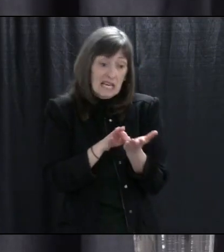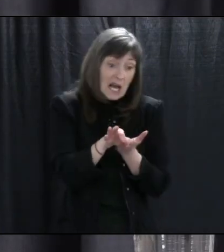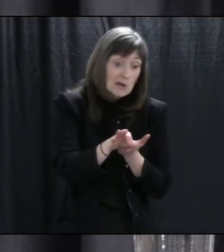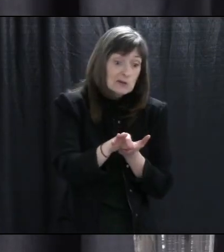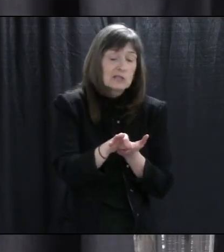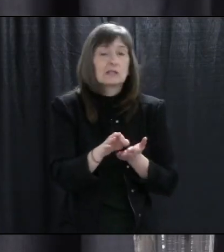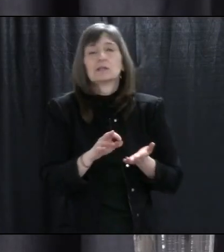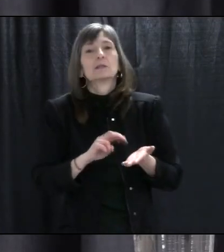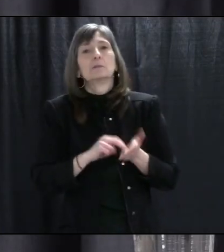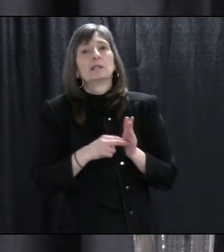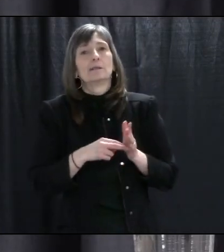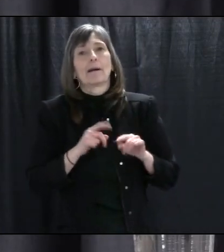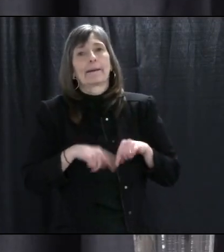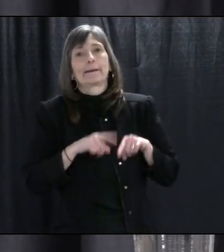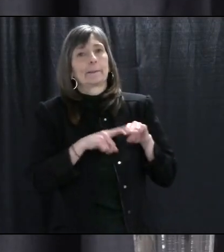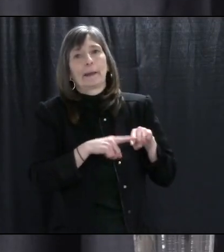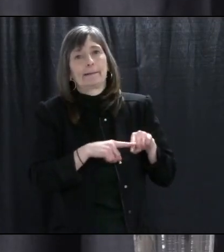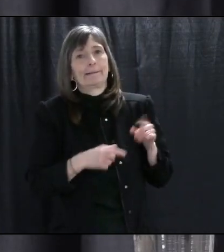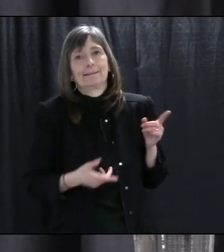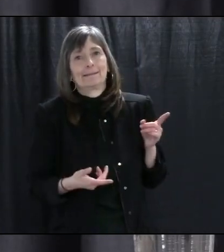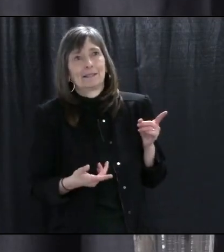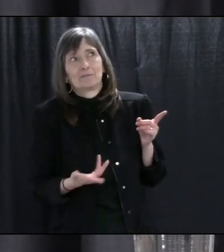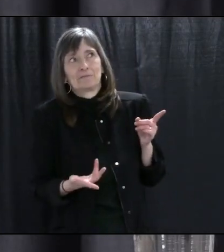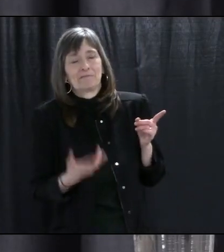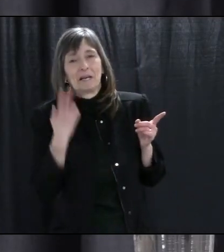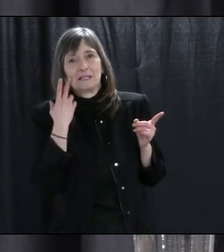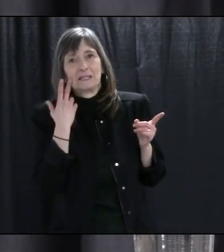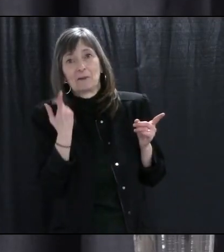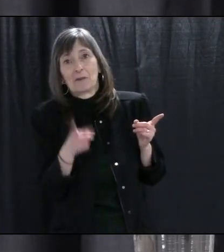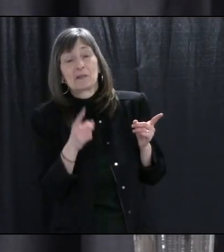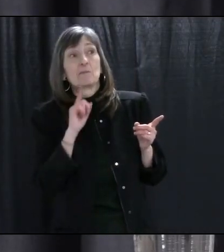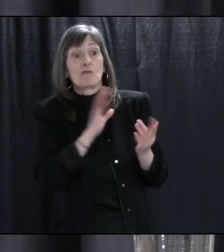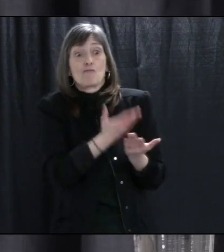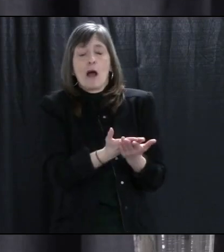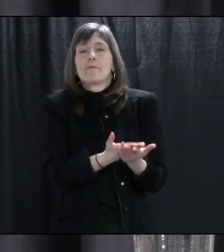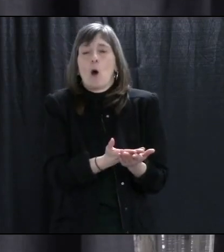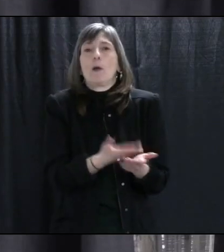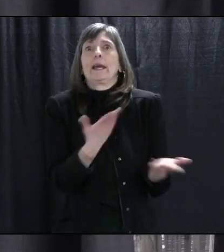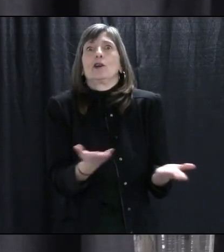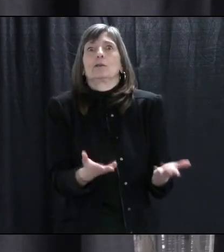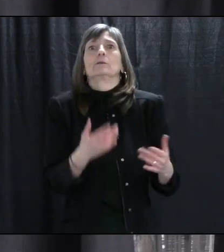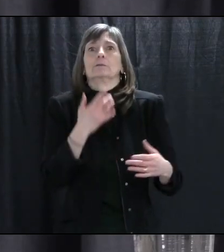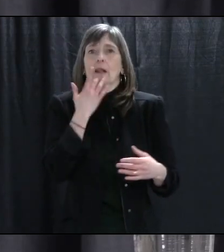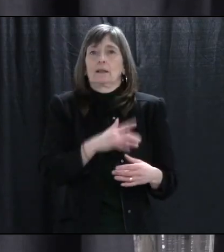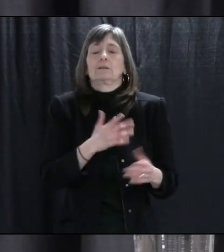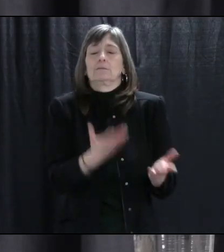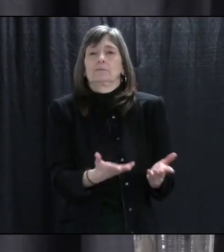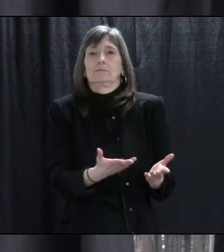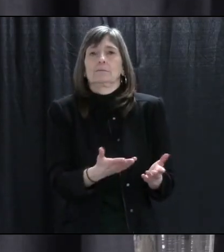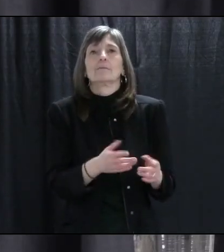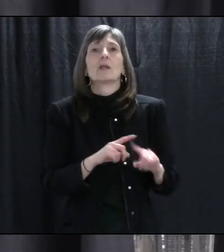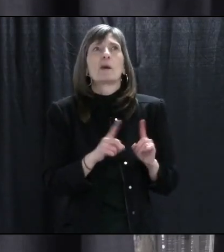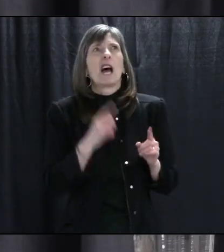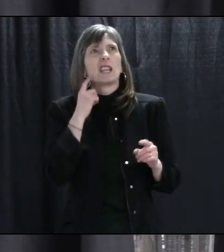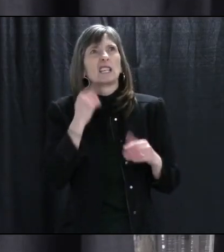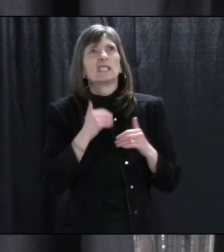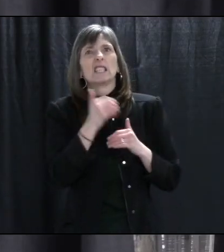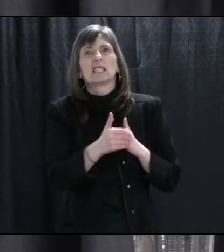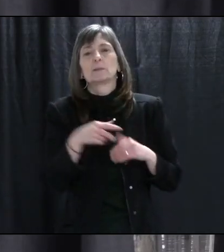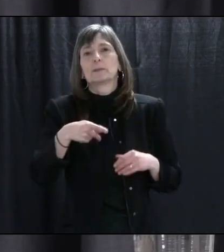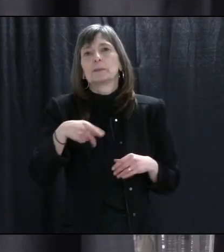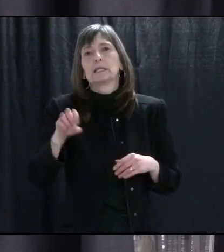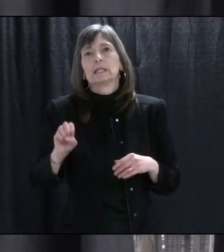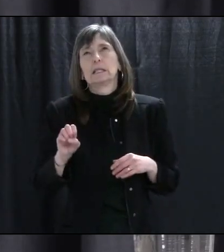not counting on them. But we do have delivery dates for more supplies. The next batch, I think, of protective equipment